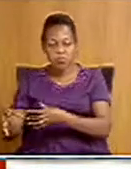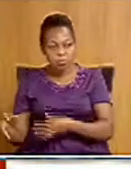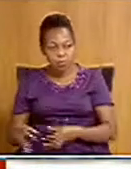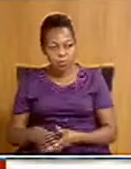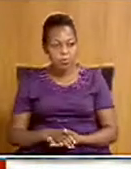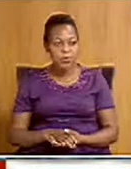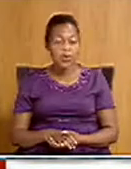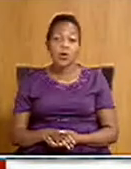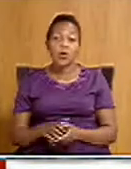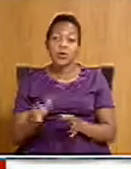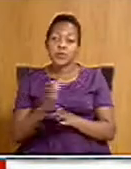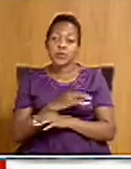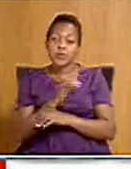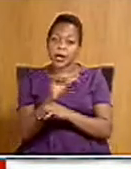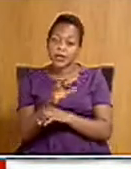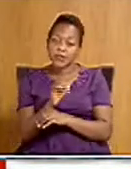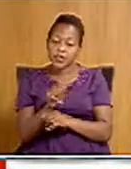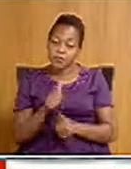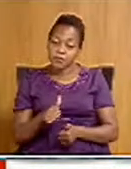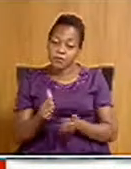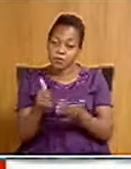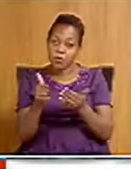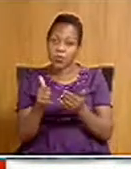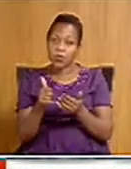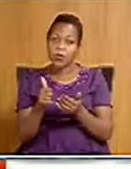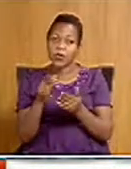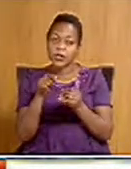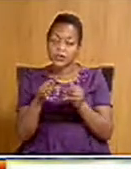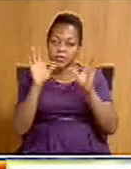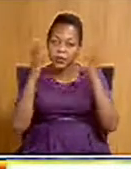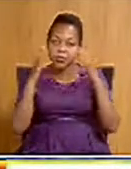nti mugoberere ebigenda mu maaso ku radio,